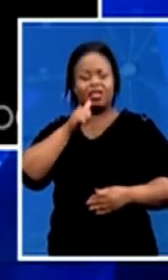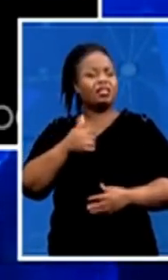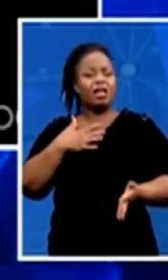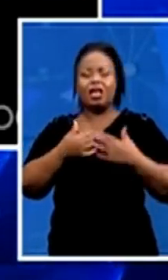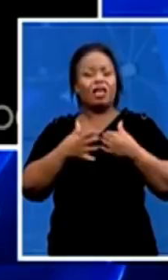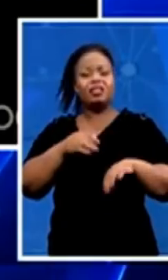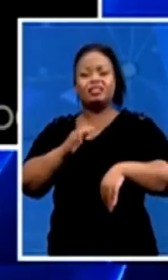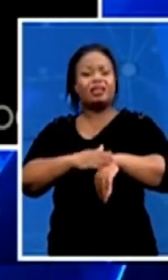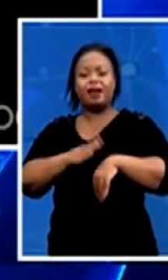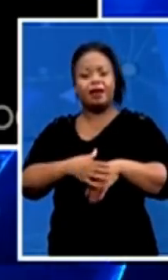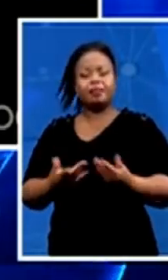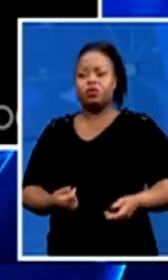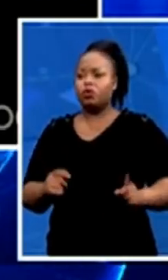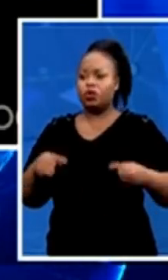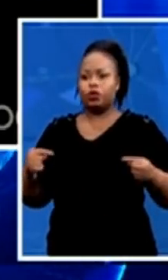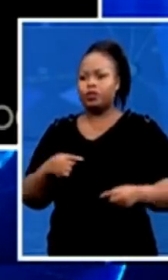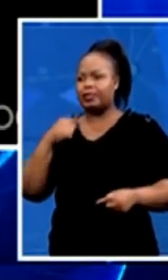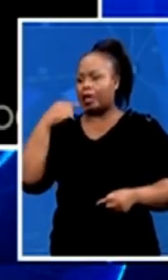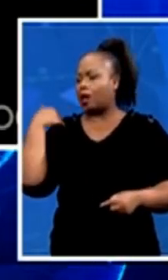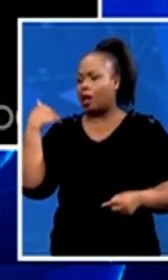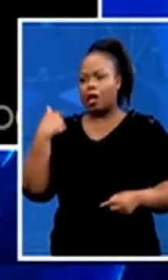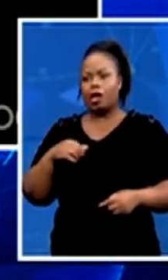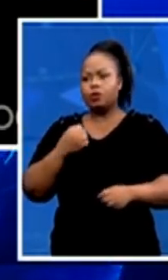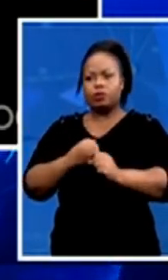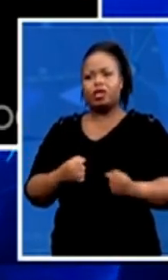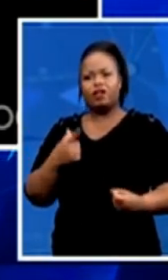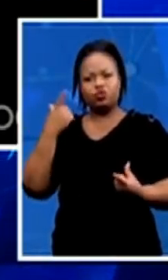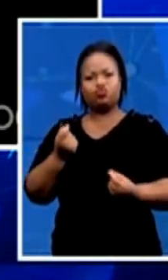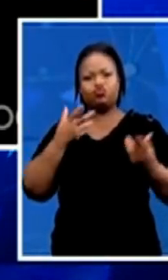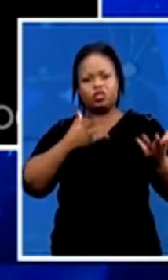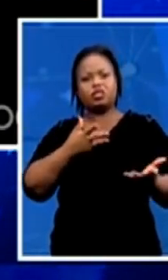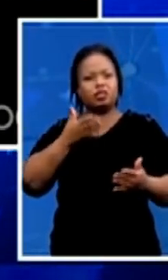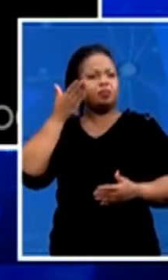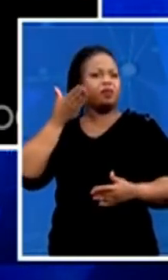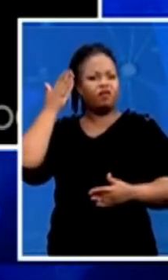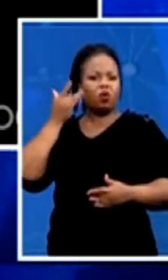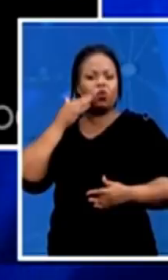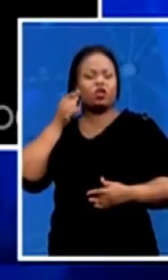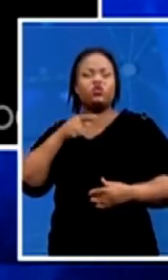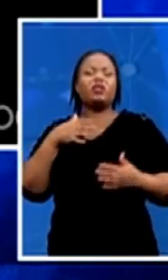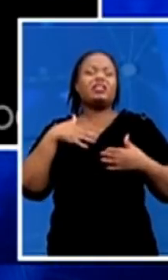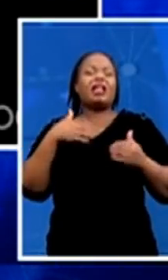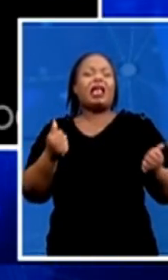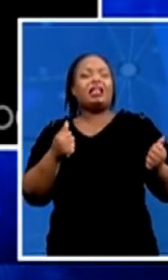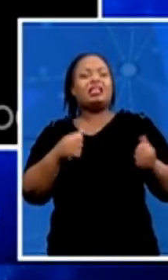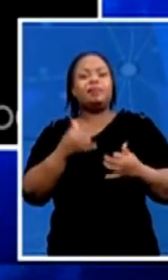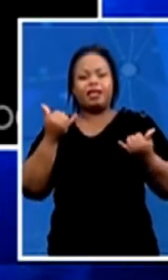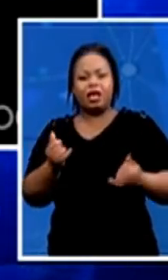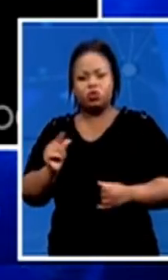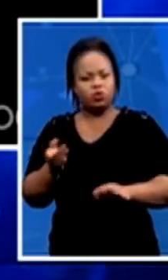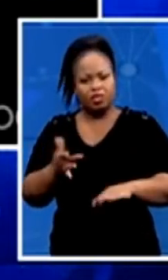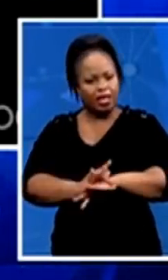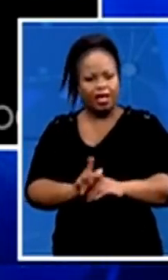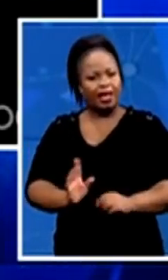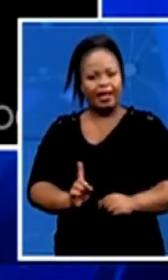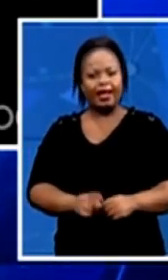have done so when you were still healthy and so on. Otherwise, the rights in the Constitution are